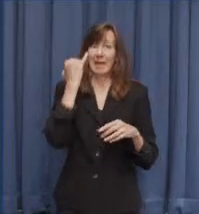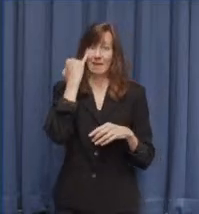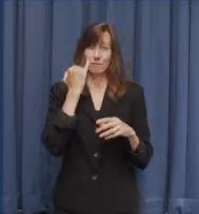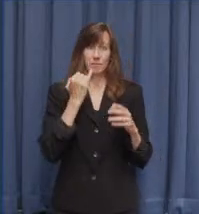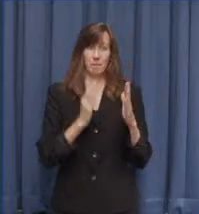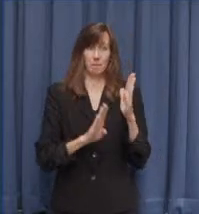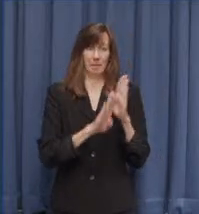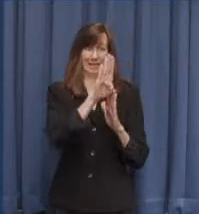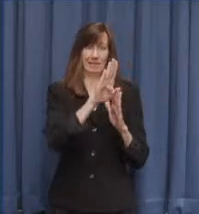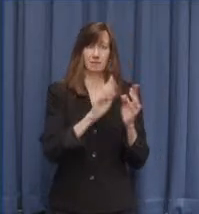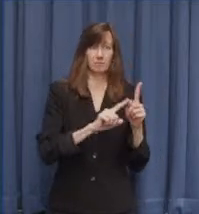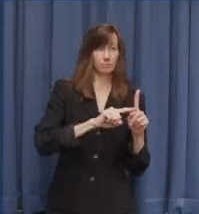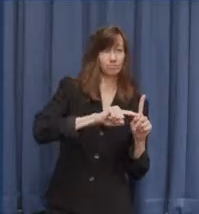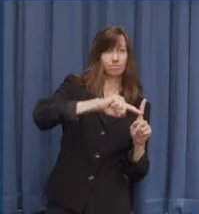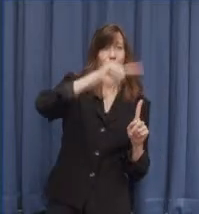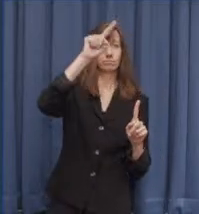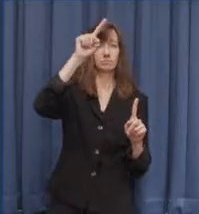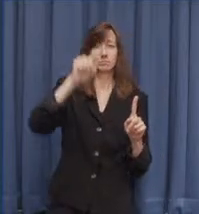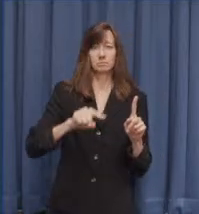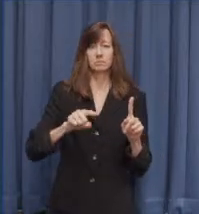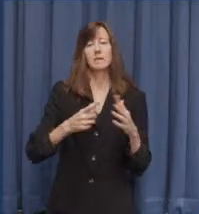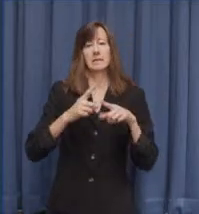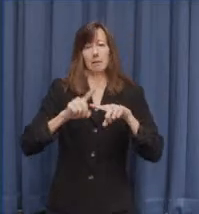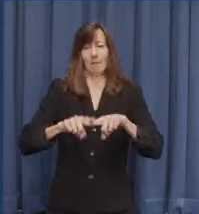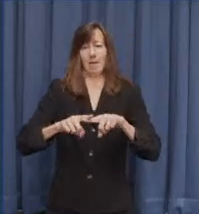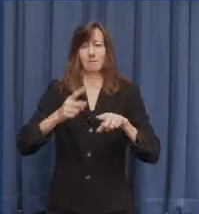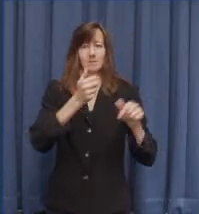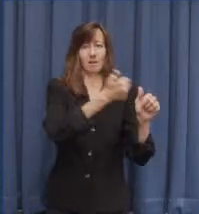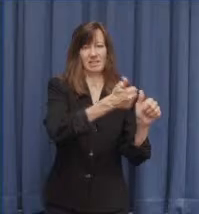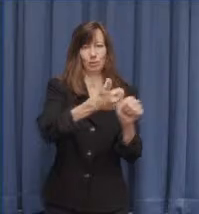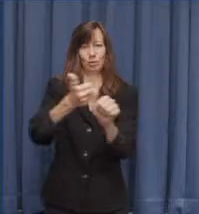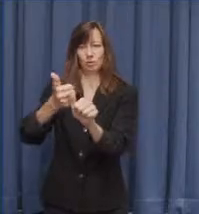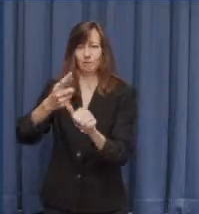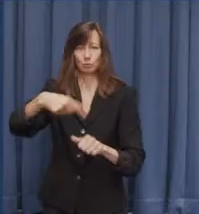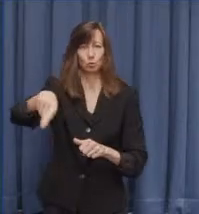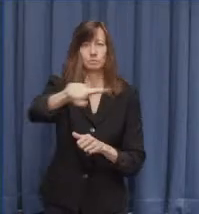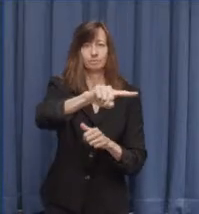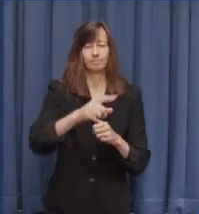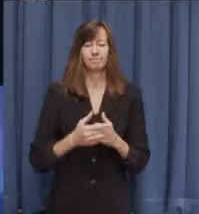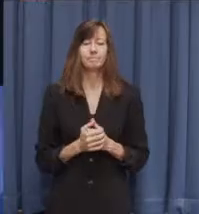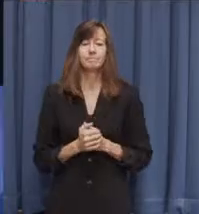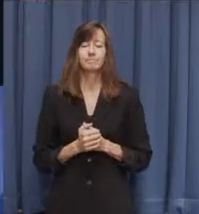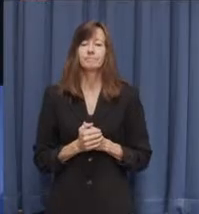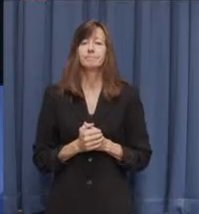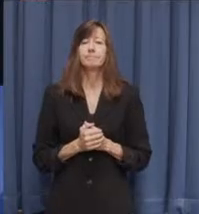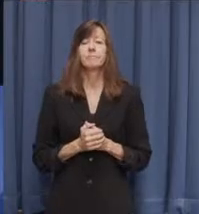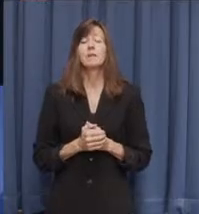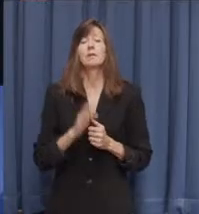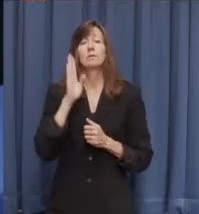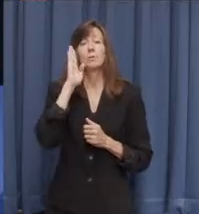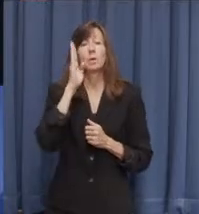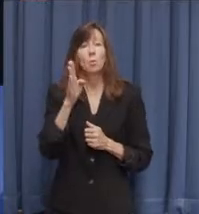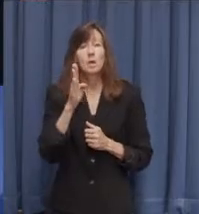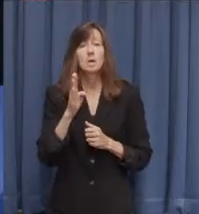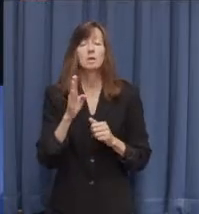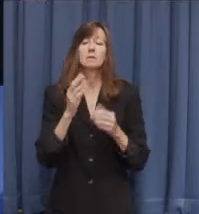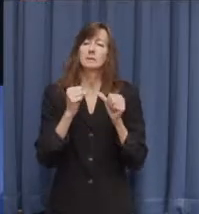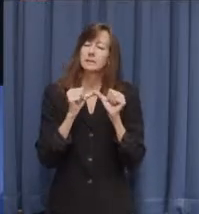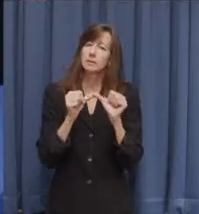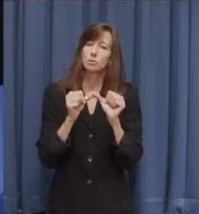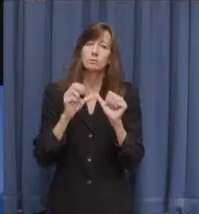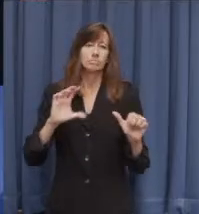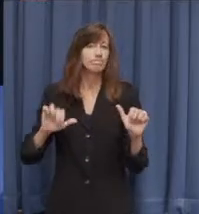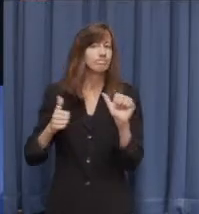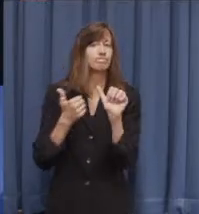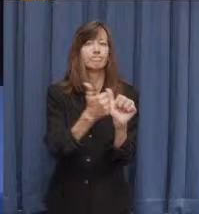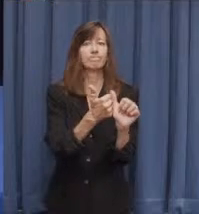on what we do now and in the future. So we will continue to update you both on the moment, but also put it in